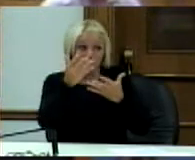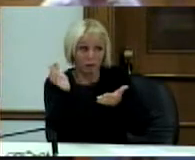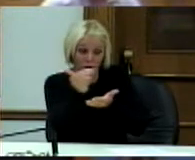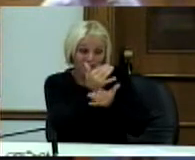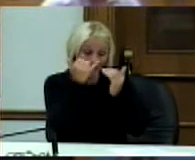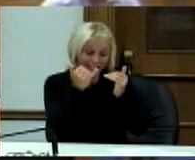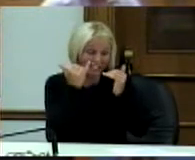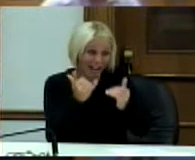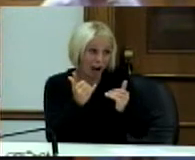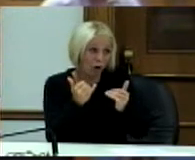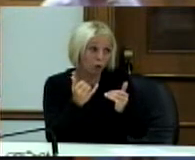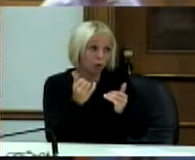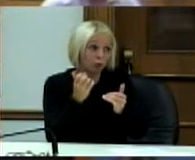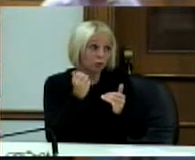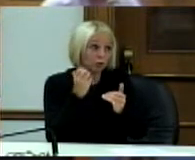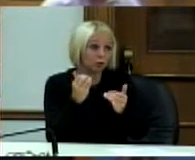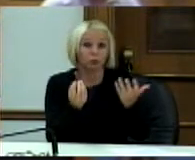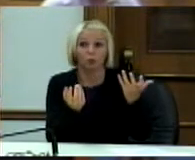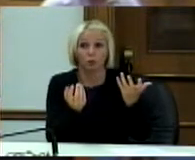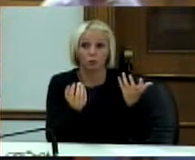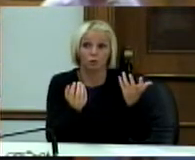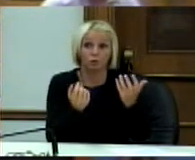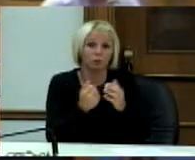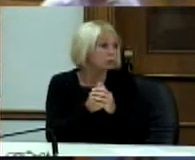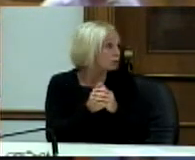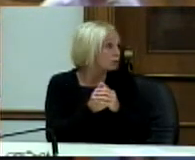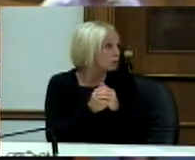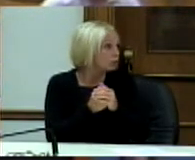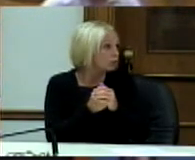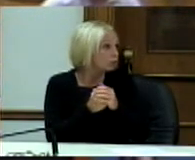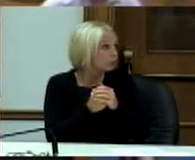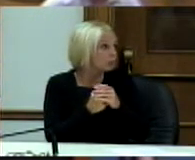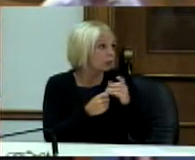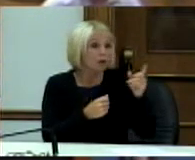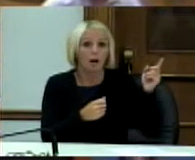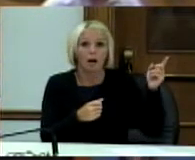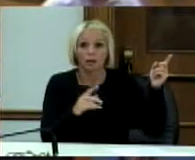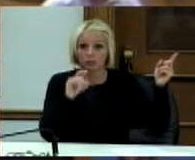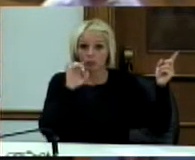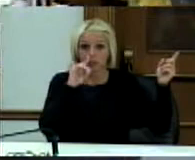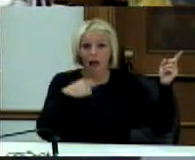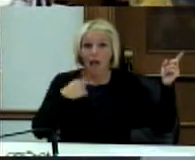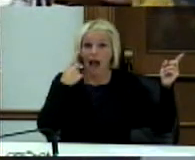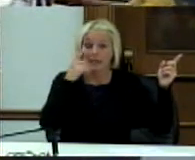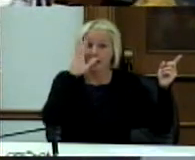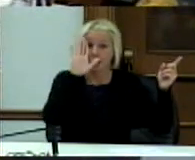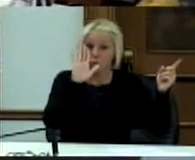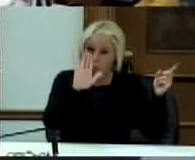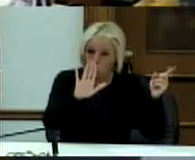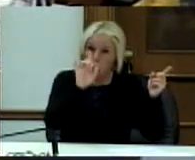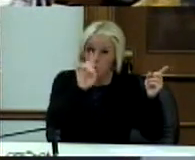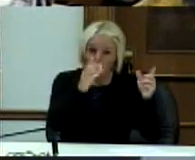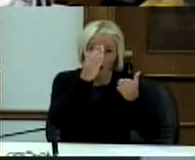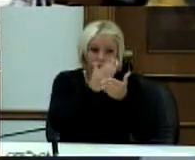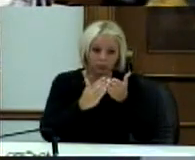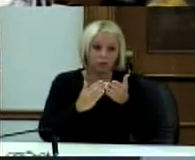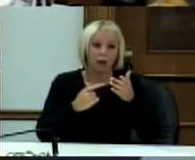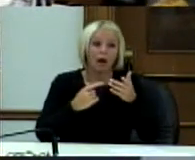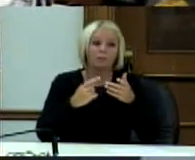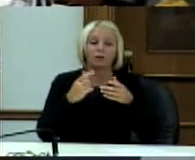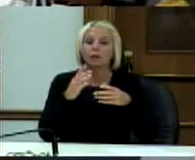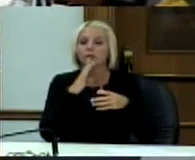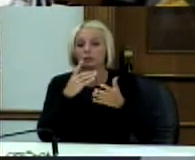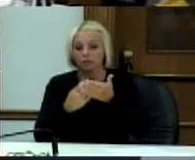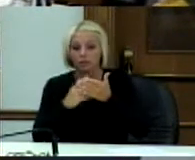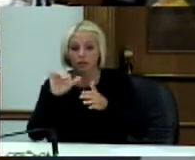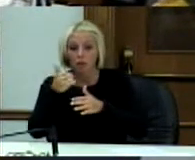success. Just ABE alone gets them further. And I think that's one step, and I'll talk a little bit in my Yep. report about the other step that we've been